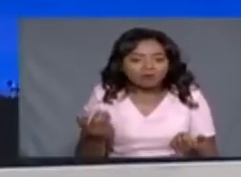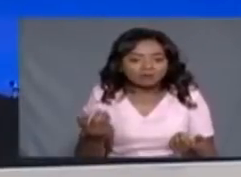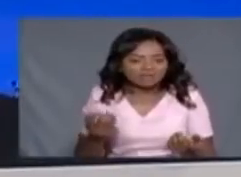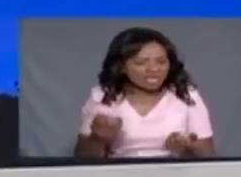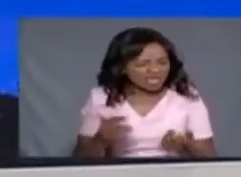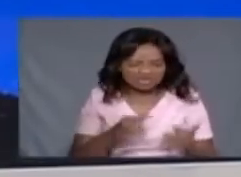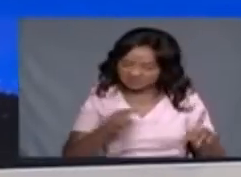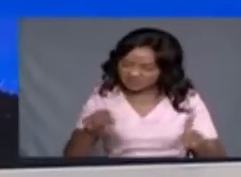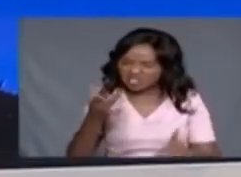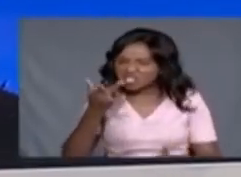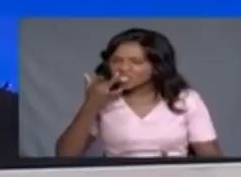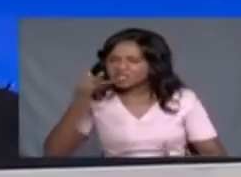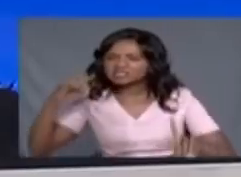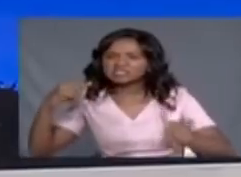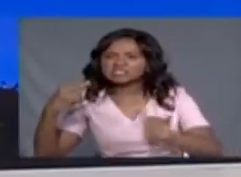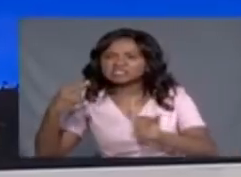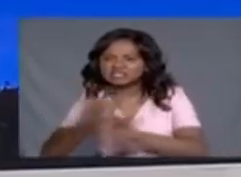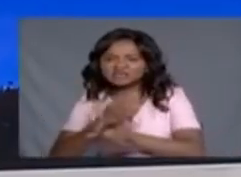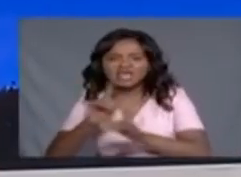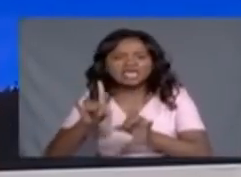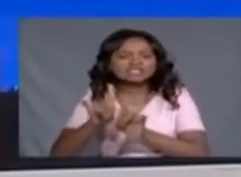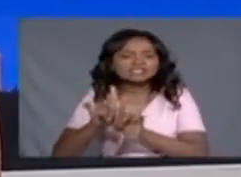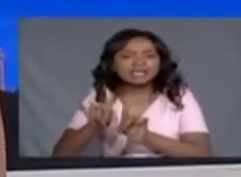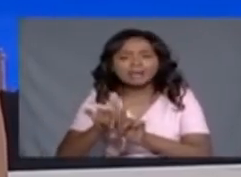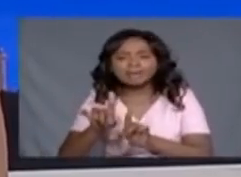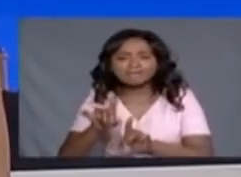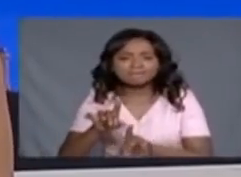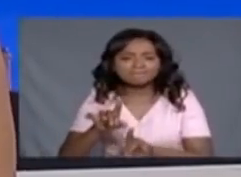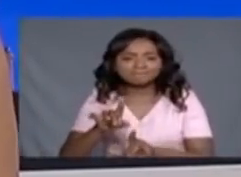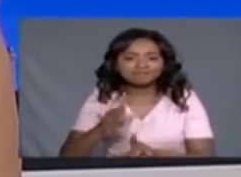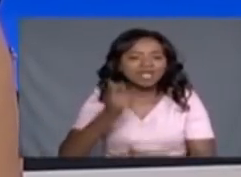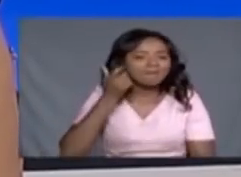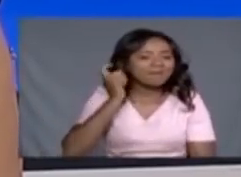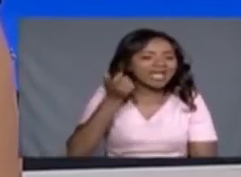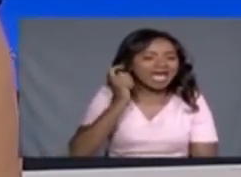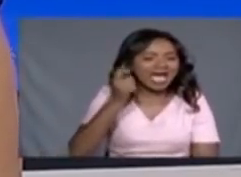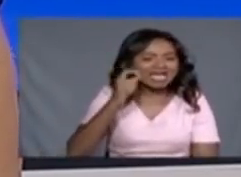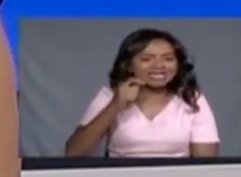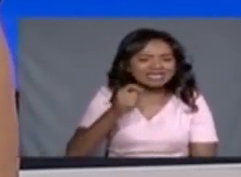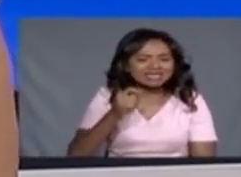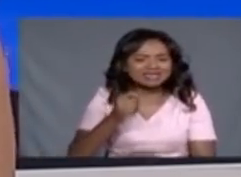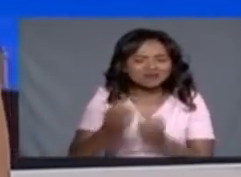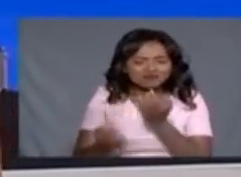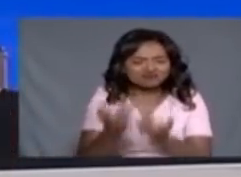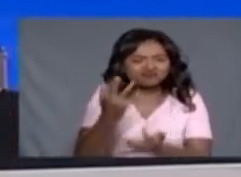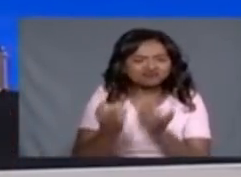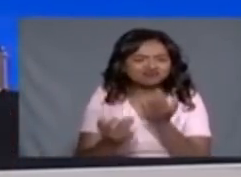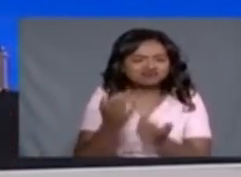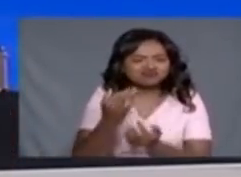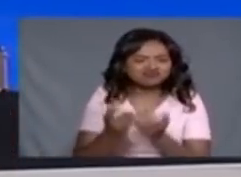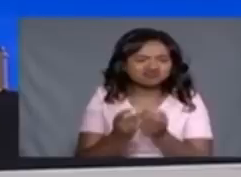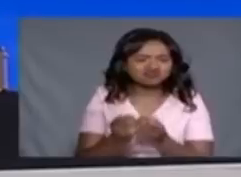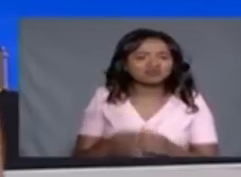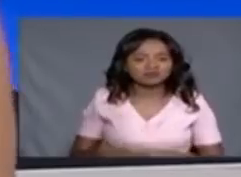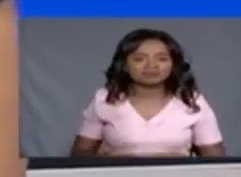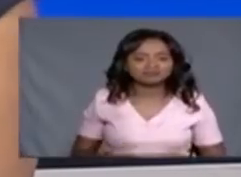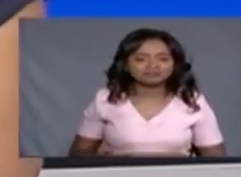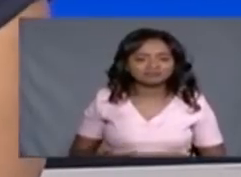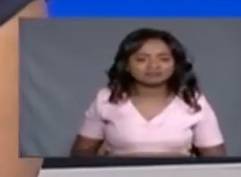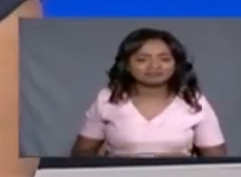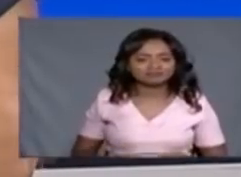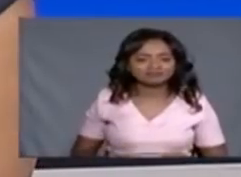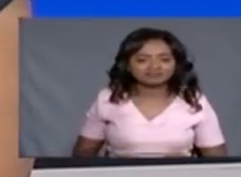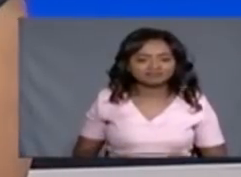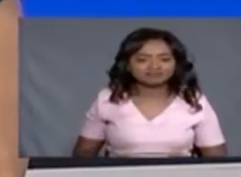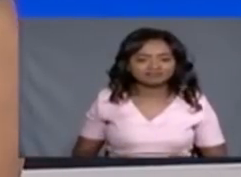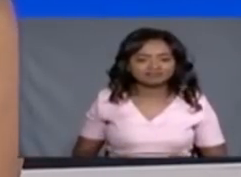hardly. I always say this, it tastes like a burnt fried egg. Oh, the outer layer? The outer, exactly.